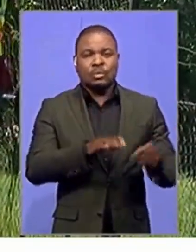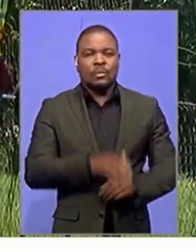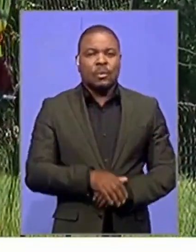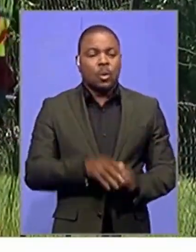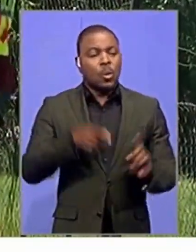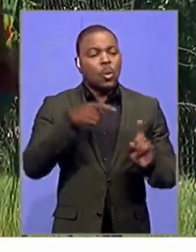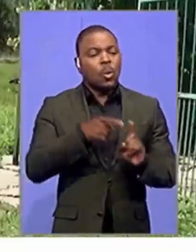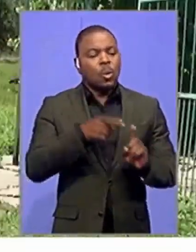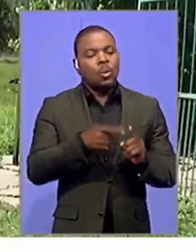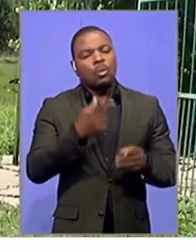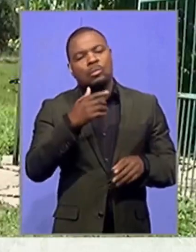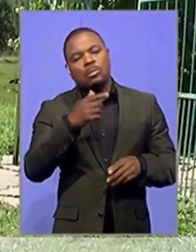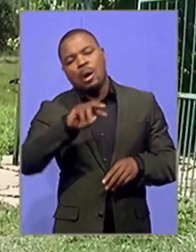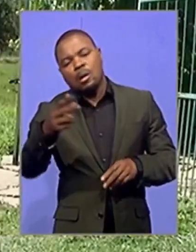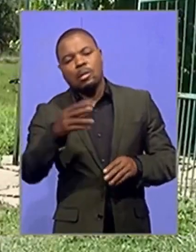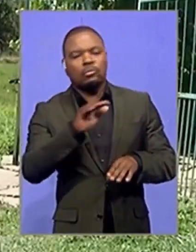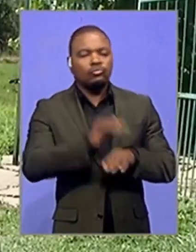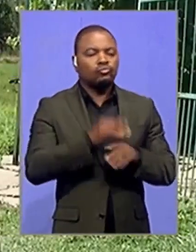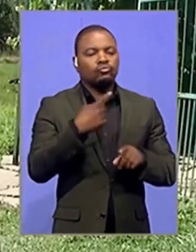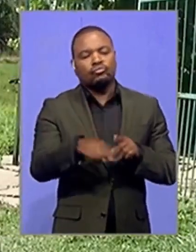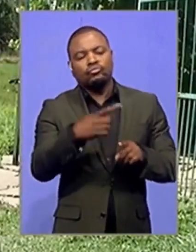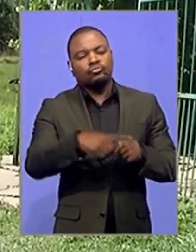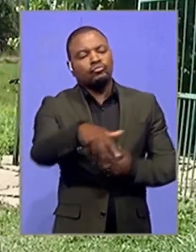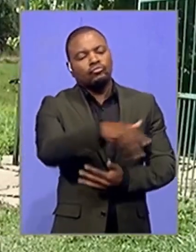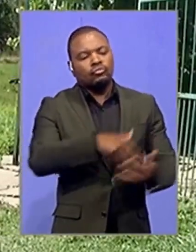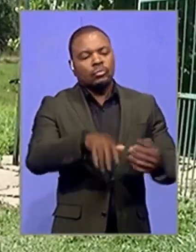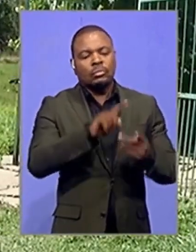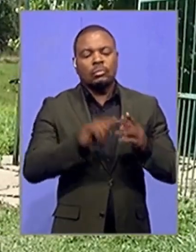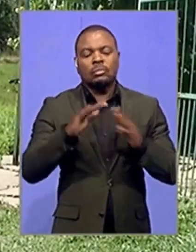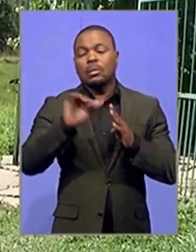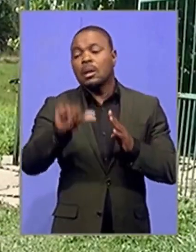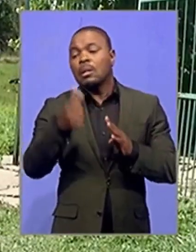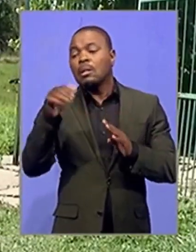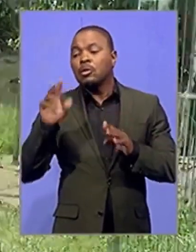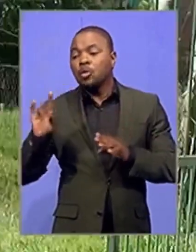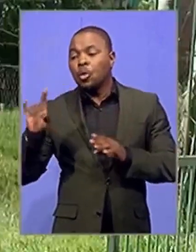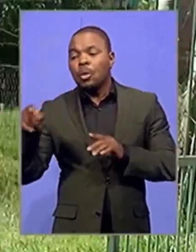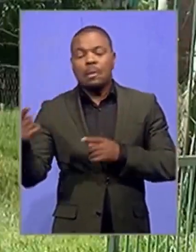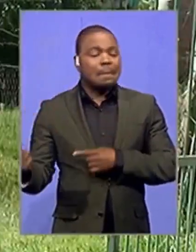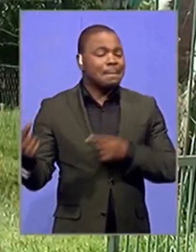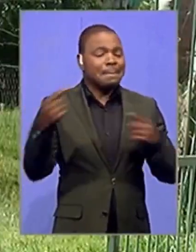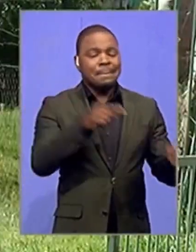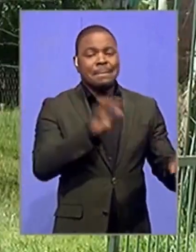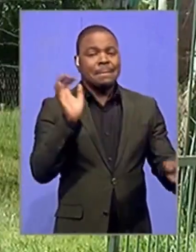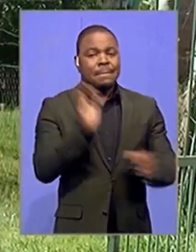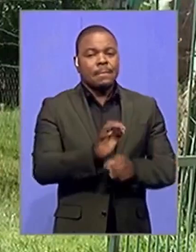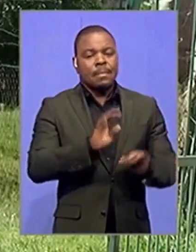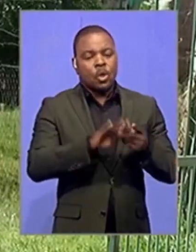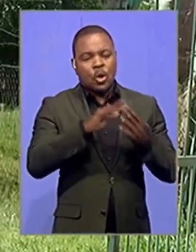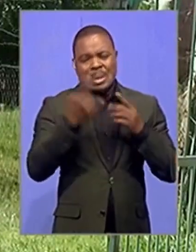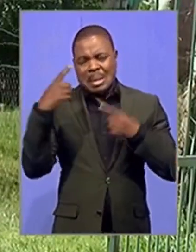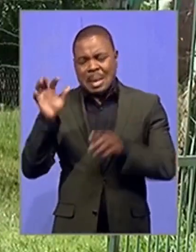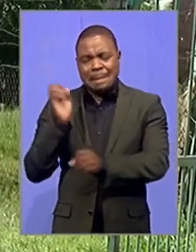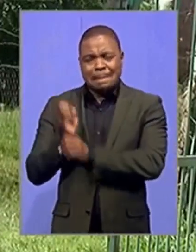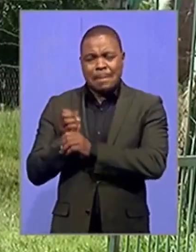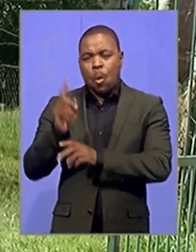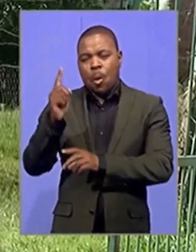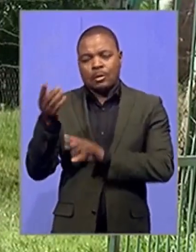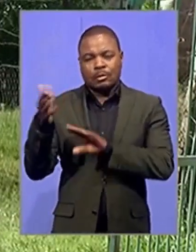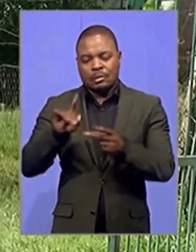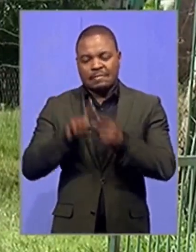Ngwana o be a raloka le ba bangwe ge dimpša tša baagišane di tla ba hlasela. Badudi ba bolaile ye nngwe ya dimpša tšeo morago